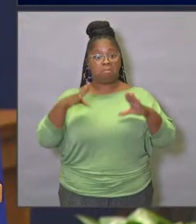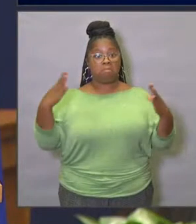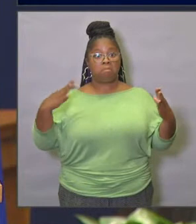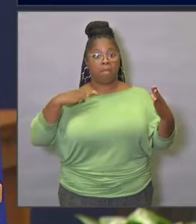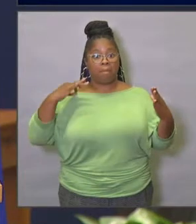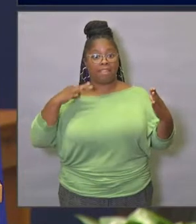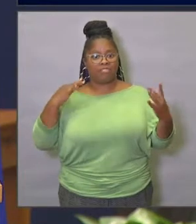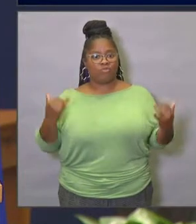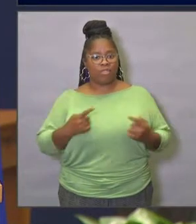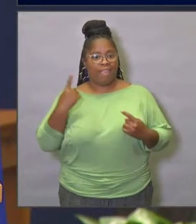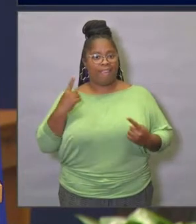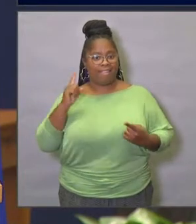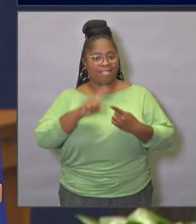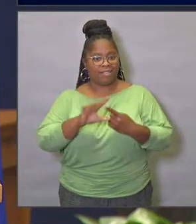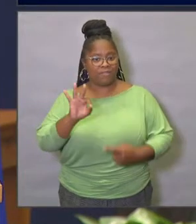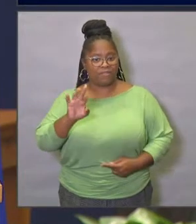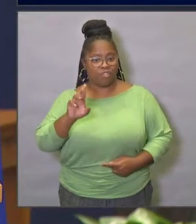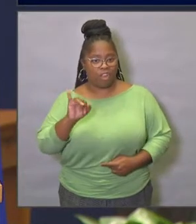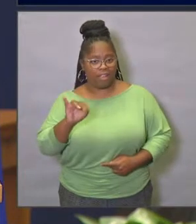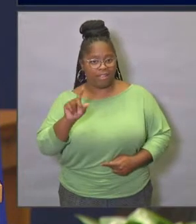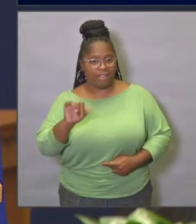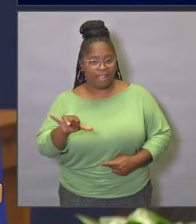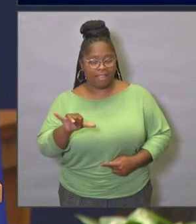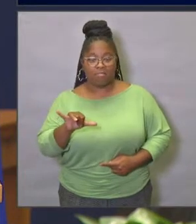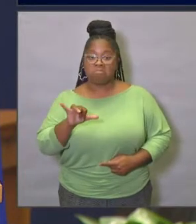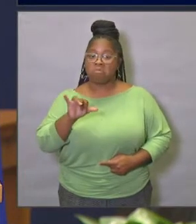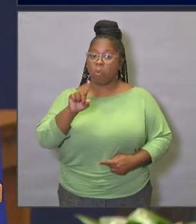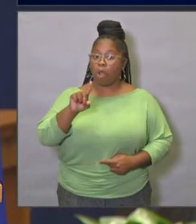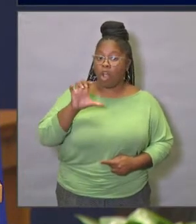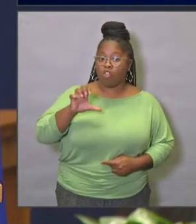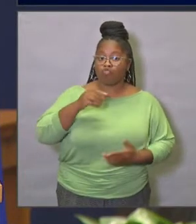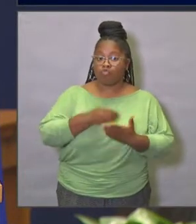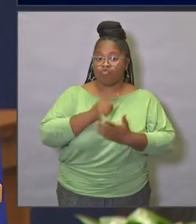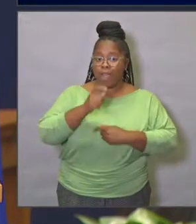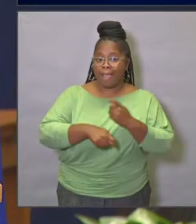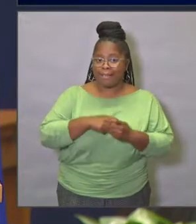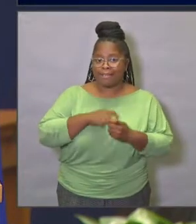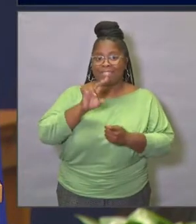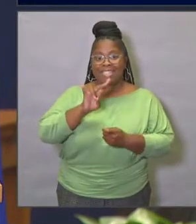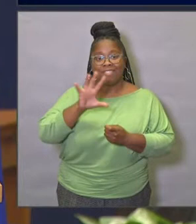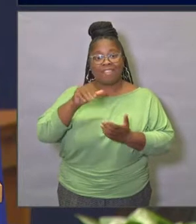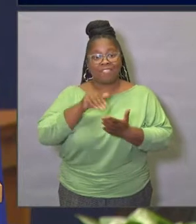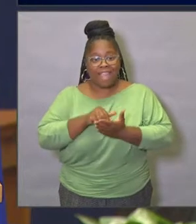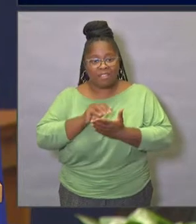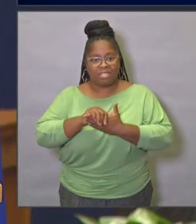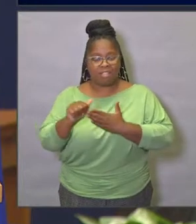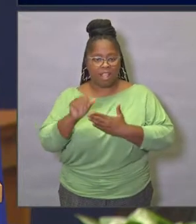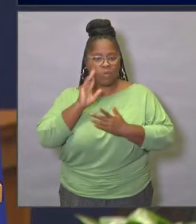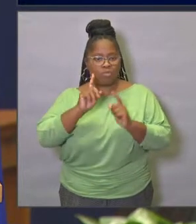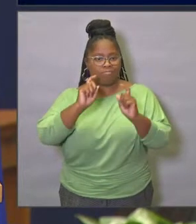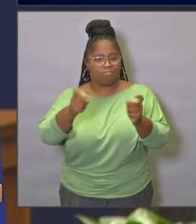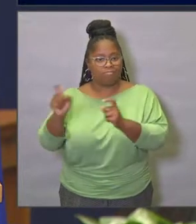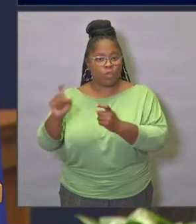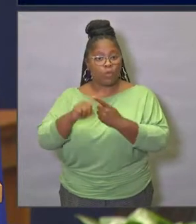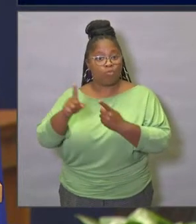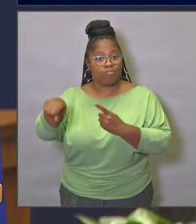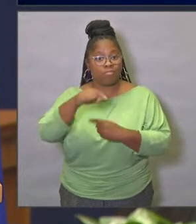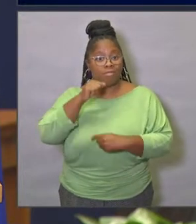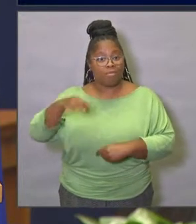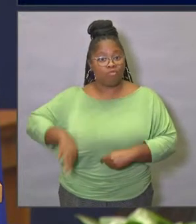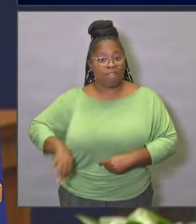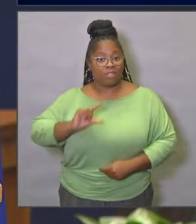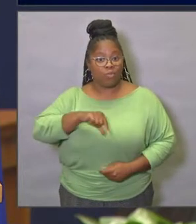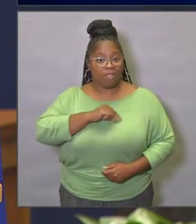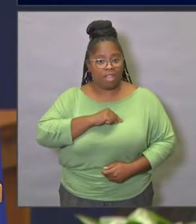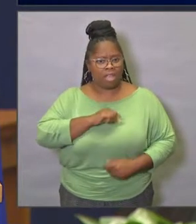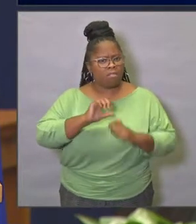Through Friday. Approximately 100 grants of $75,000 will be awarded to qualifying nonprofits. To